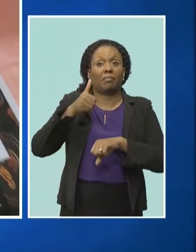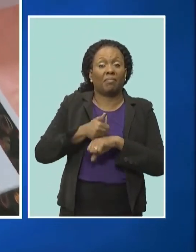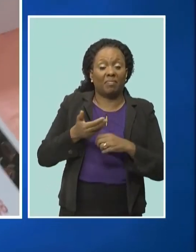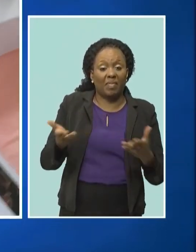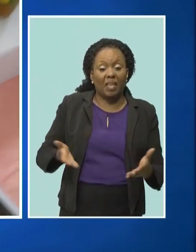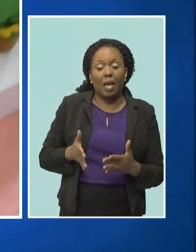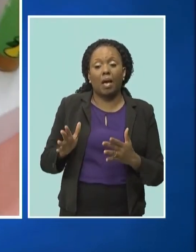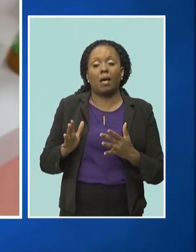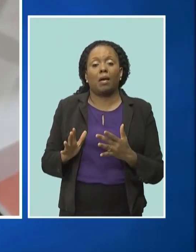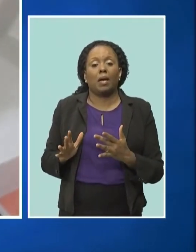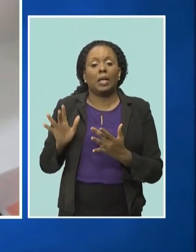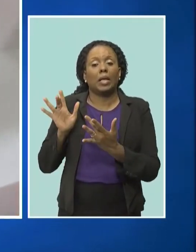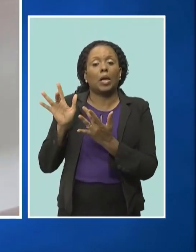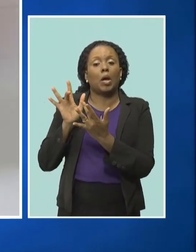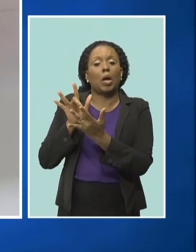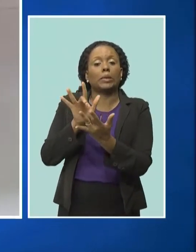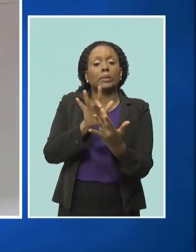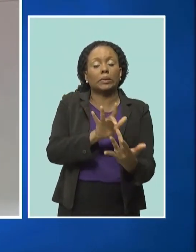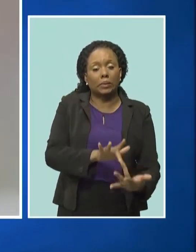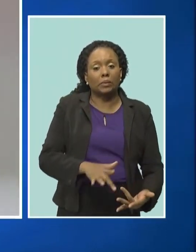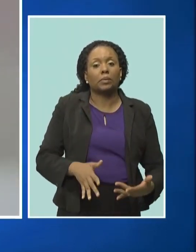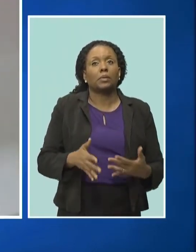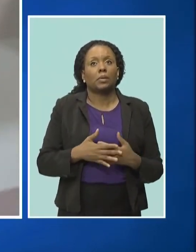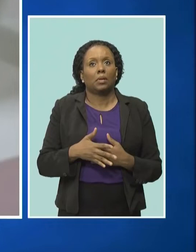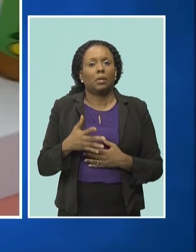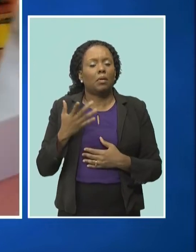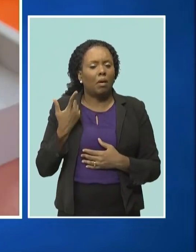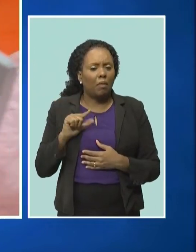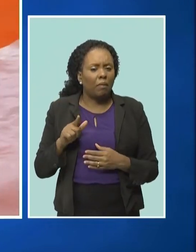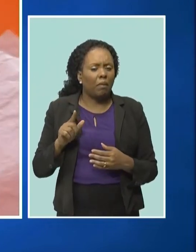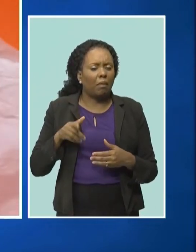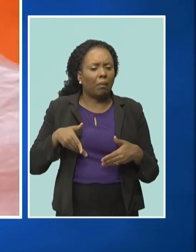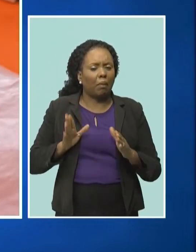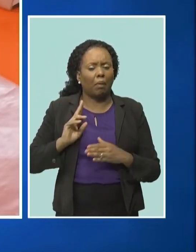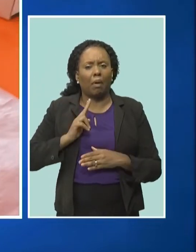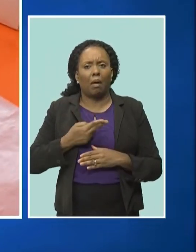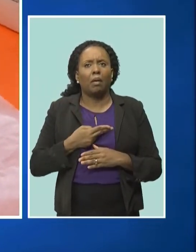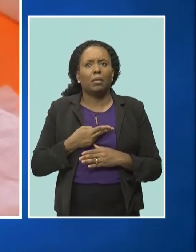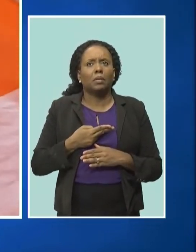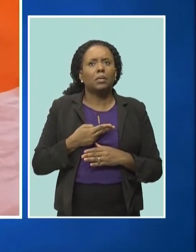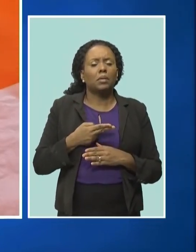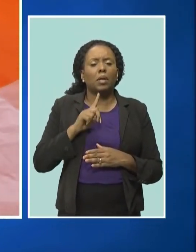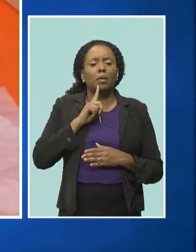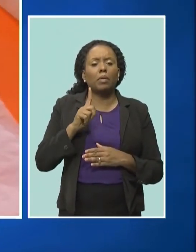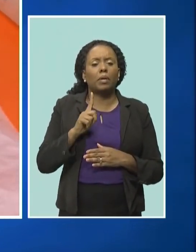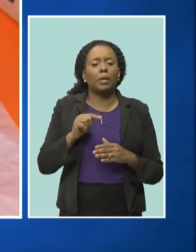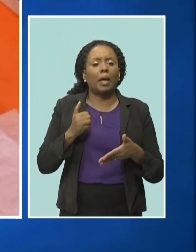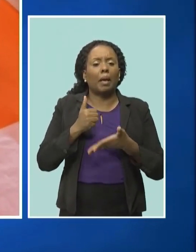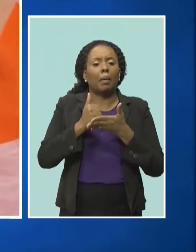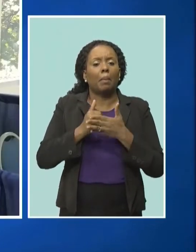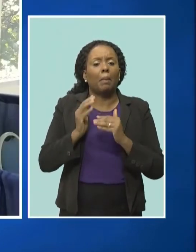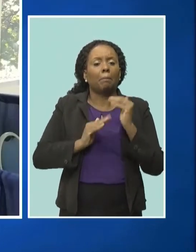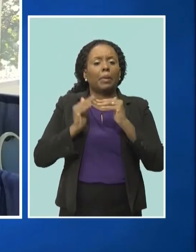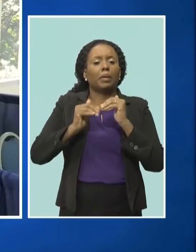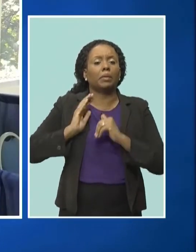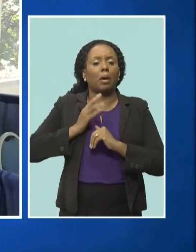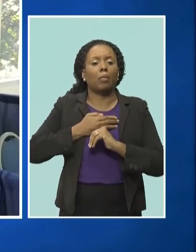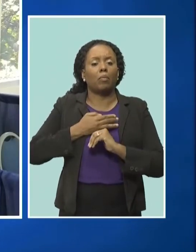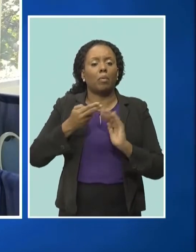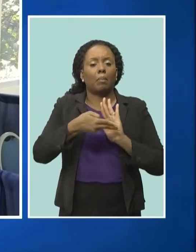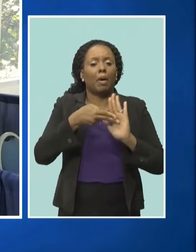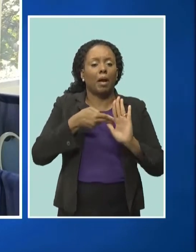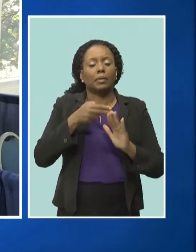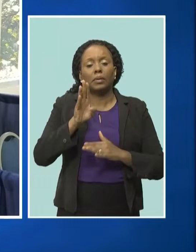cut our costs for us so that we can get the exposure that we need to sell the product and to build our brand. So I think it's fantastic. I think we should do a lot